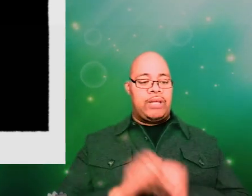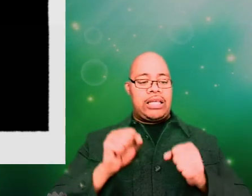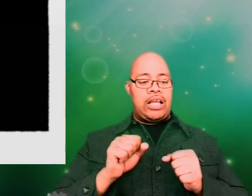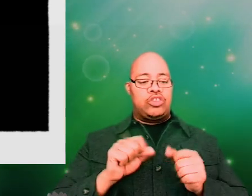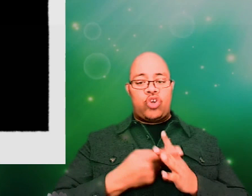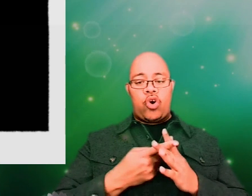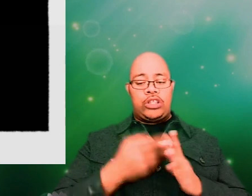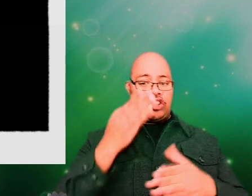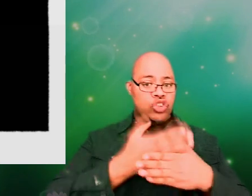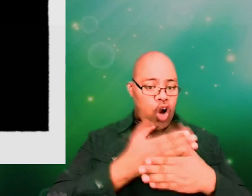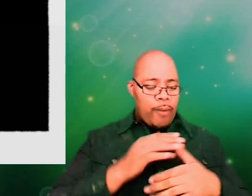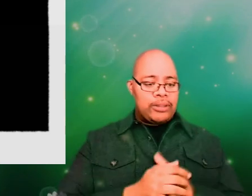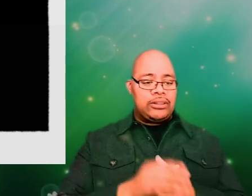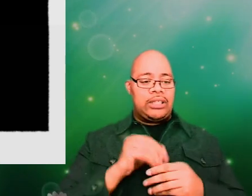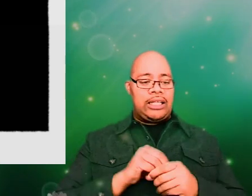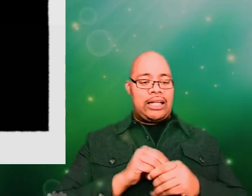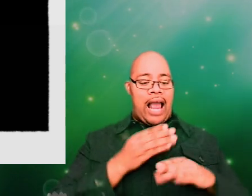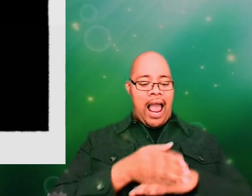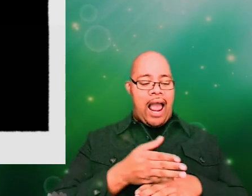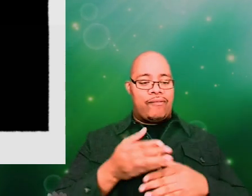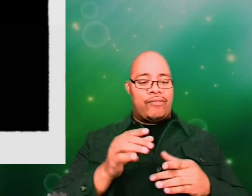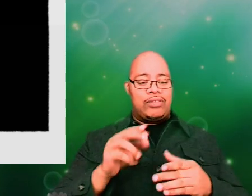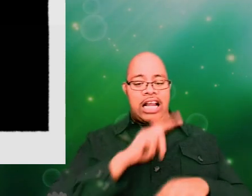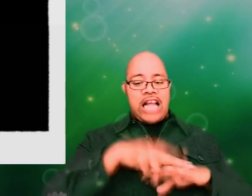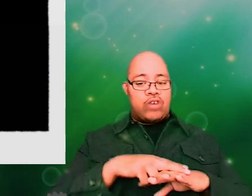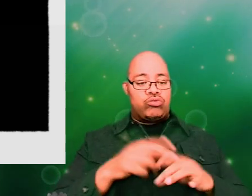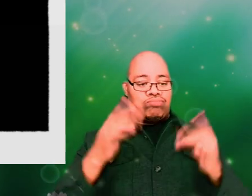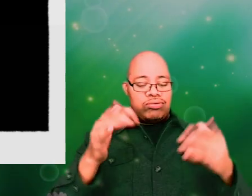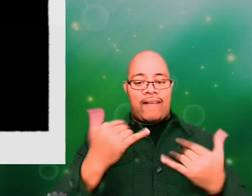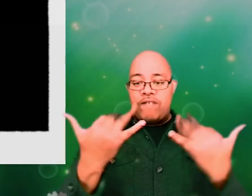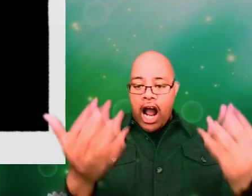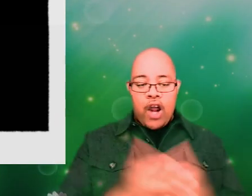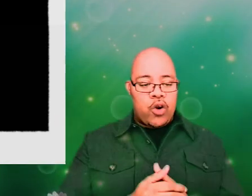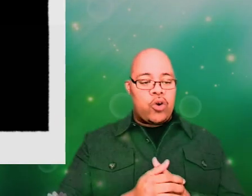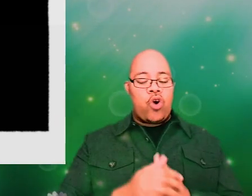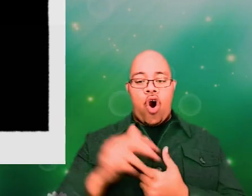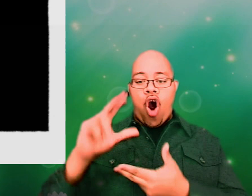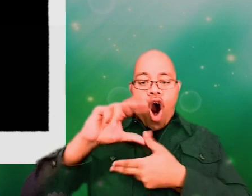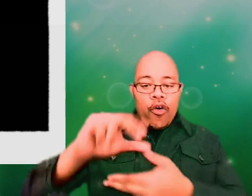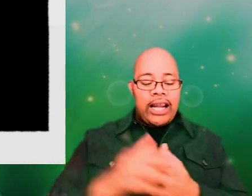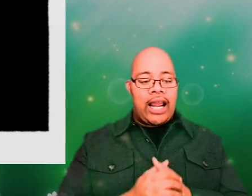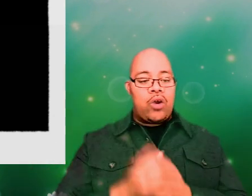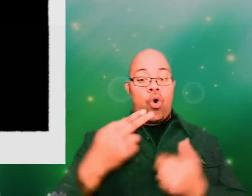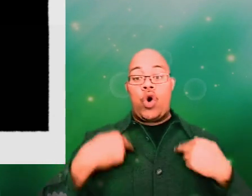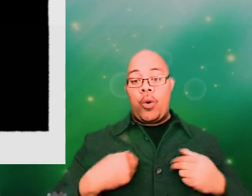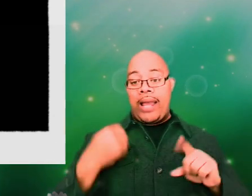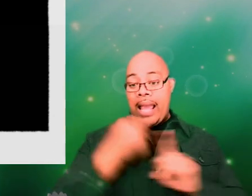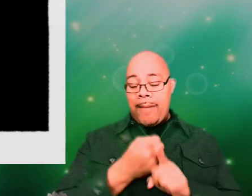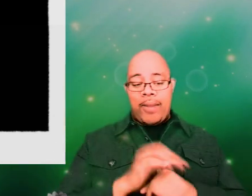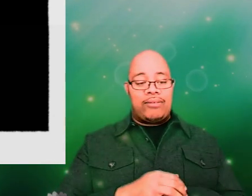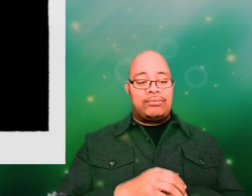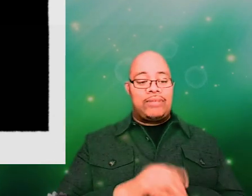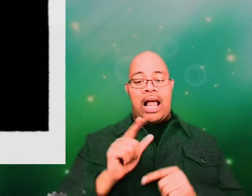by disturbances in the aftermath of natural sources like fire or hurricanes, or human impacts like